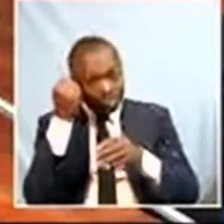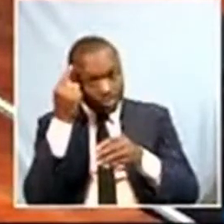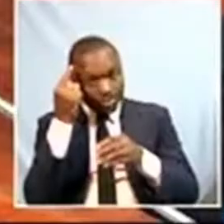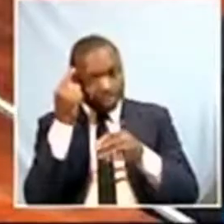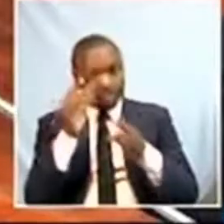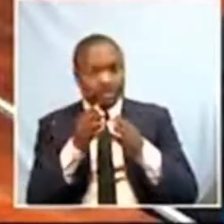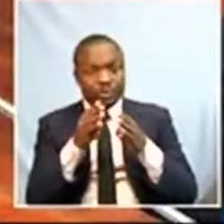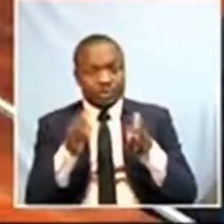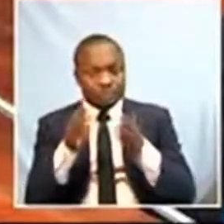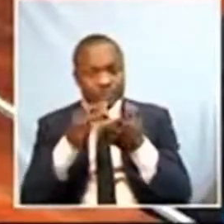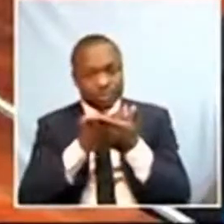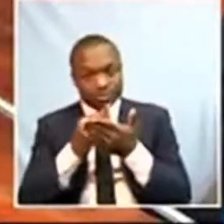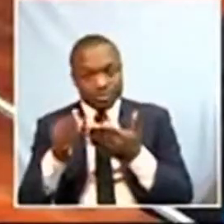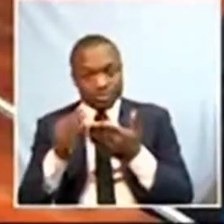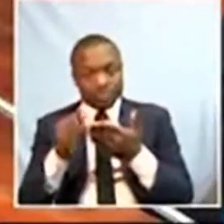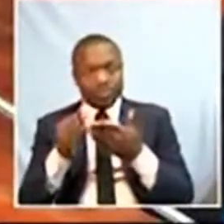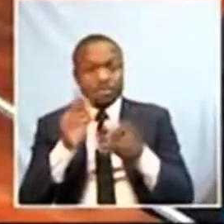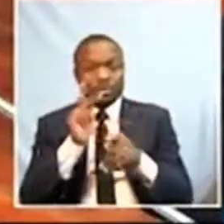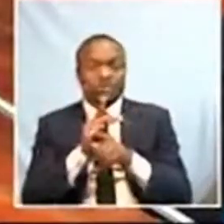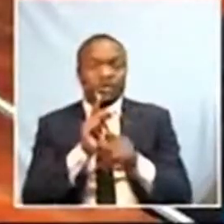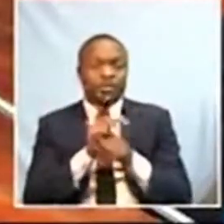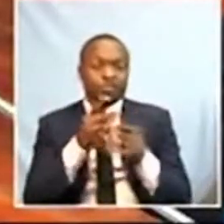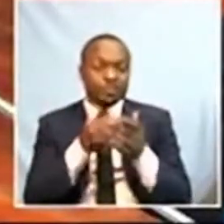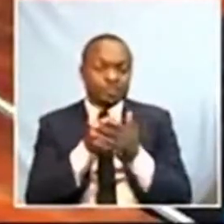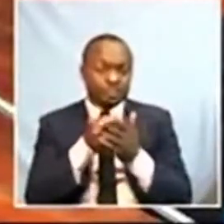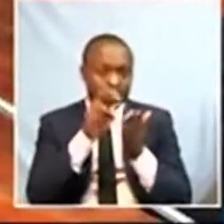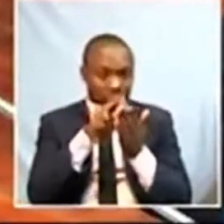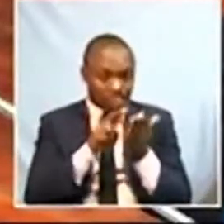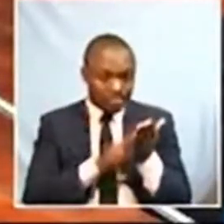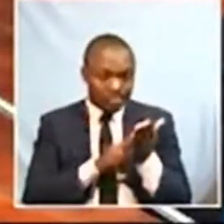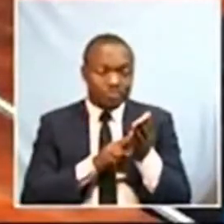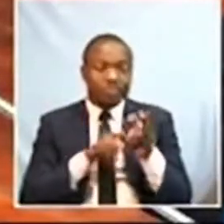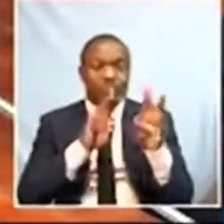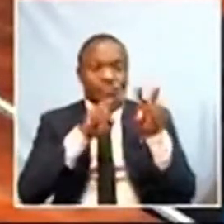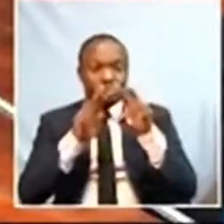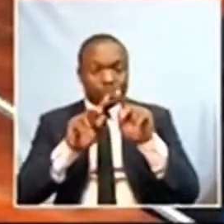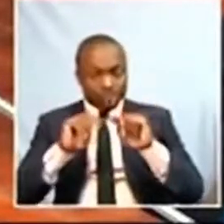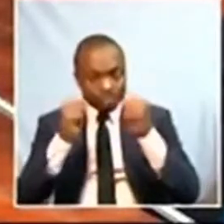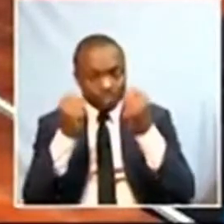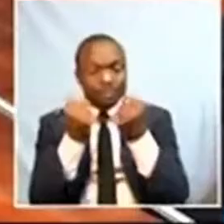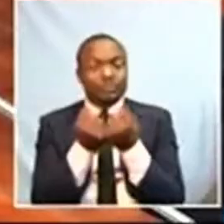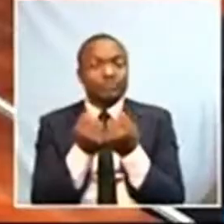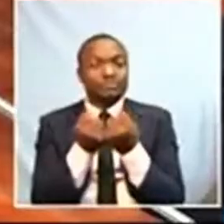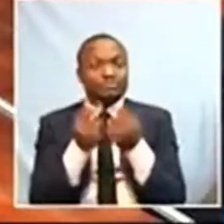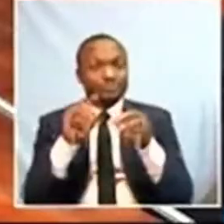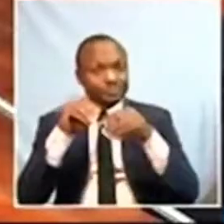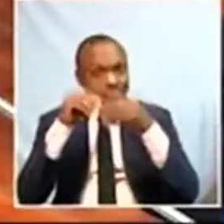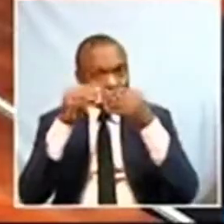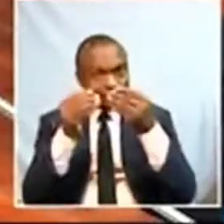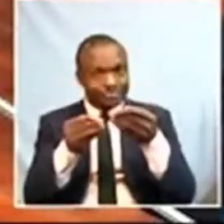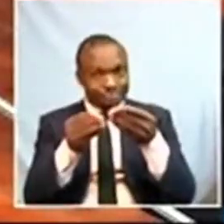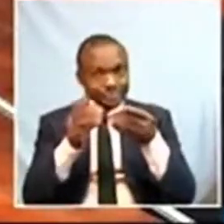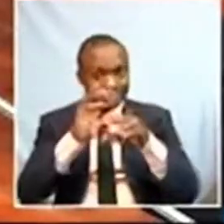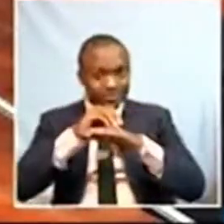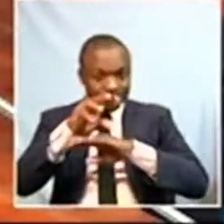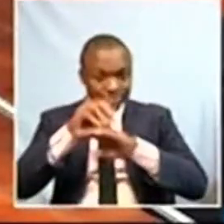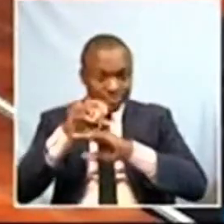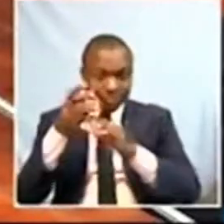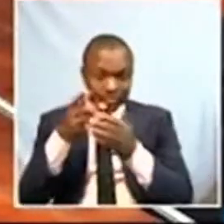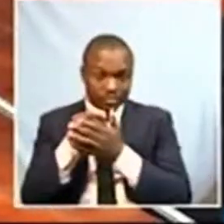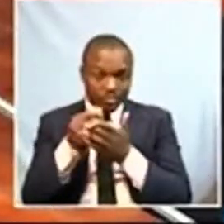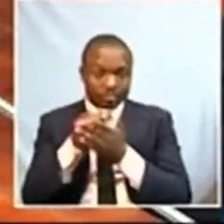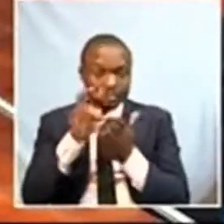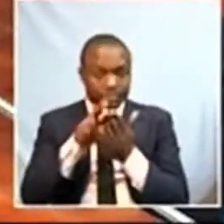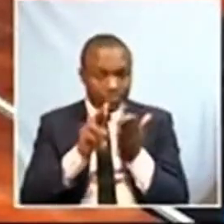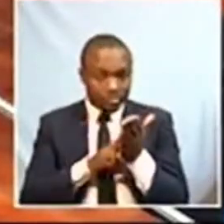gaps in failure to maintain financial records. The monitoring team therefore provided advice on financial records